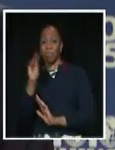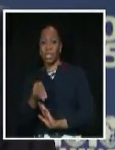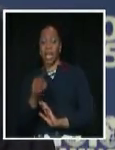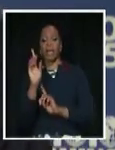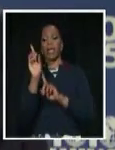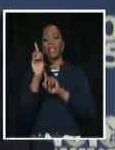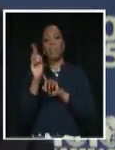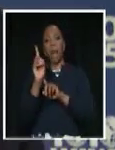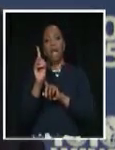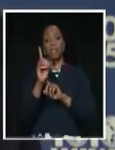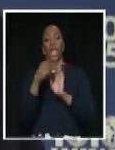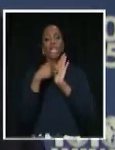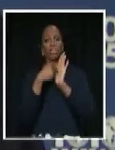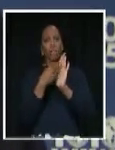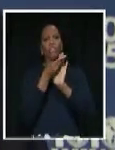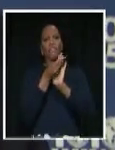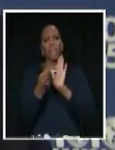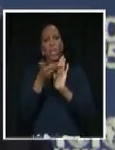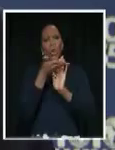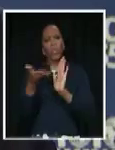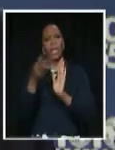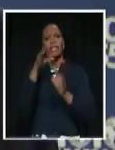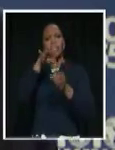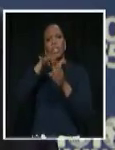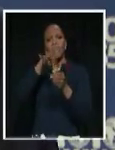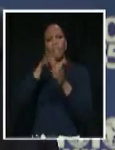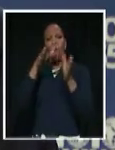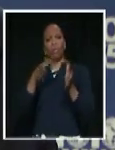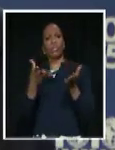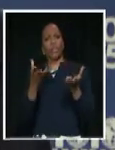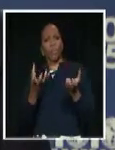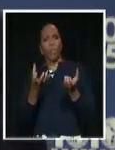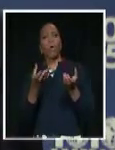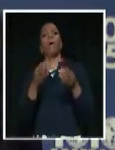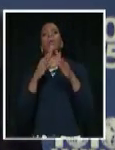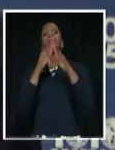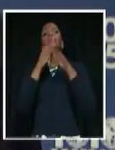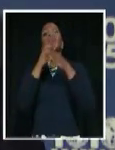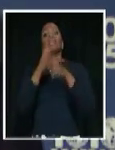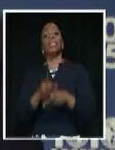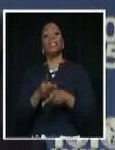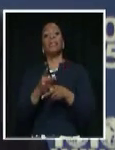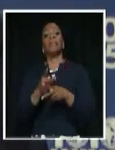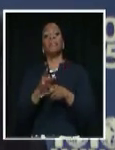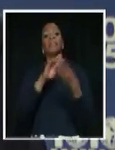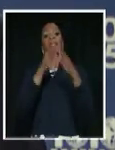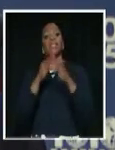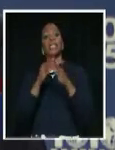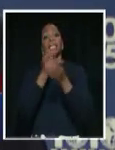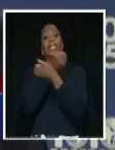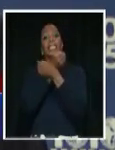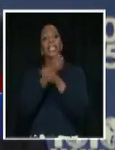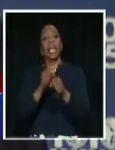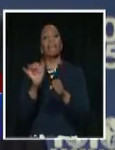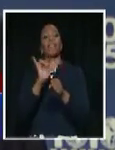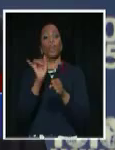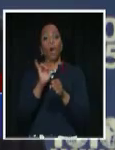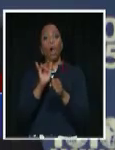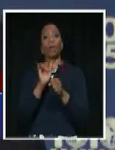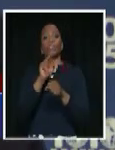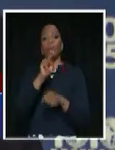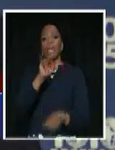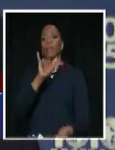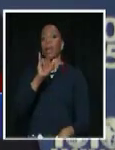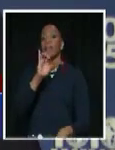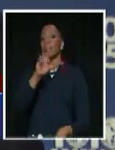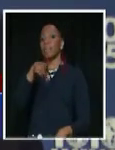things. It showed that voters are very concerned about keeping our city safe. Obviously, they understand the incredible strides we've made and the great work done by the